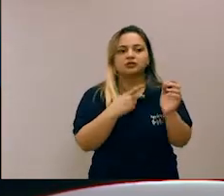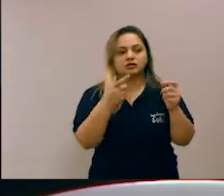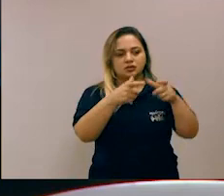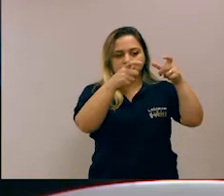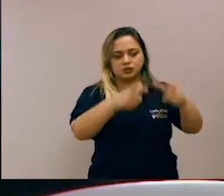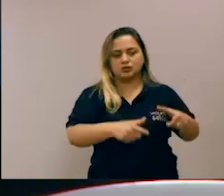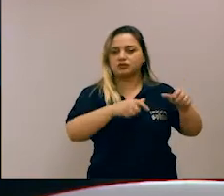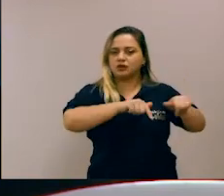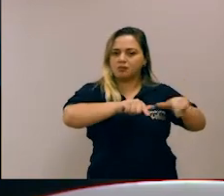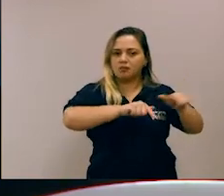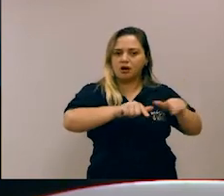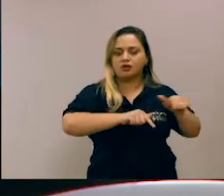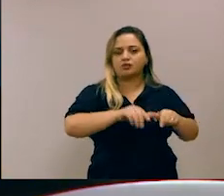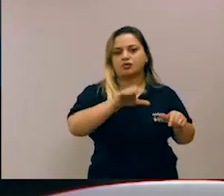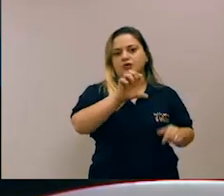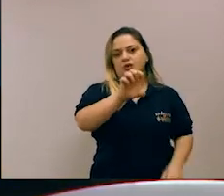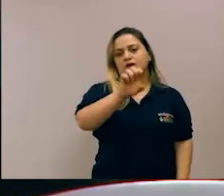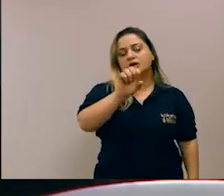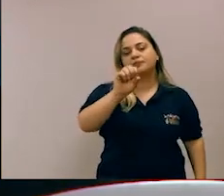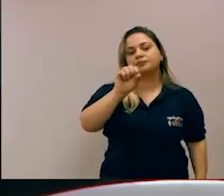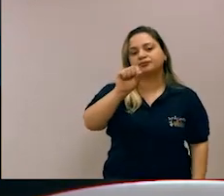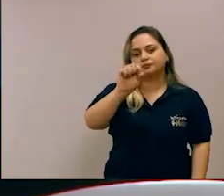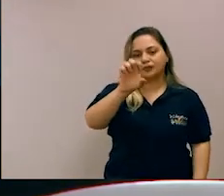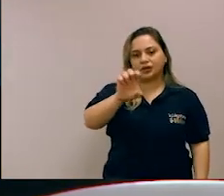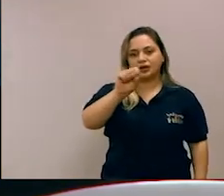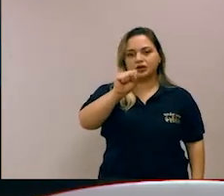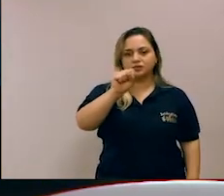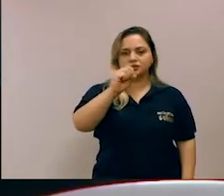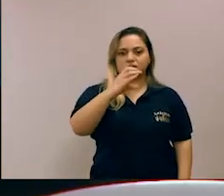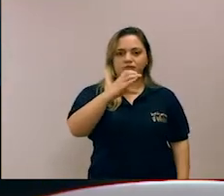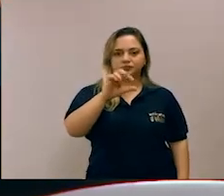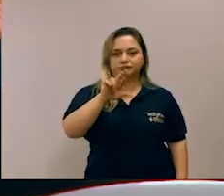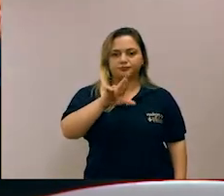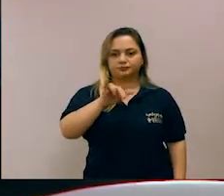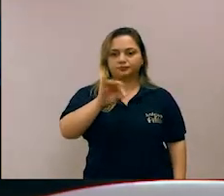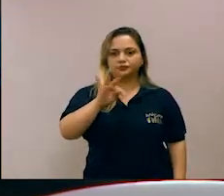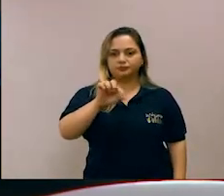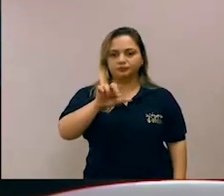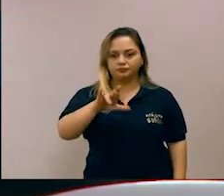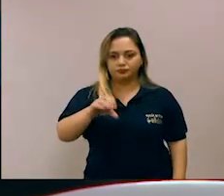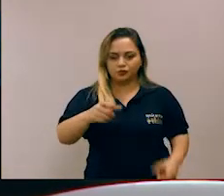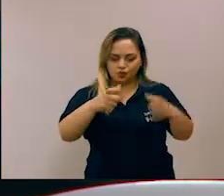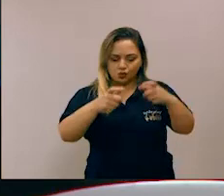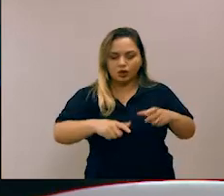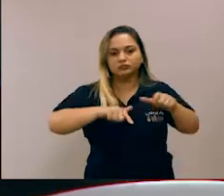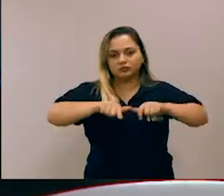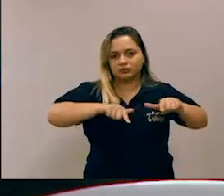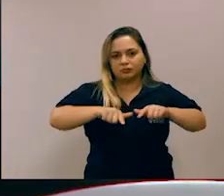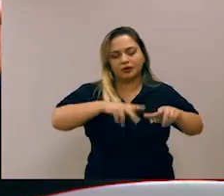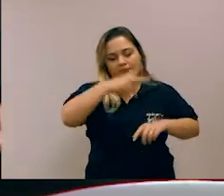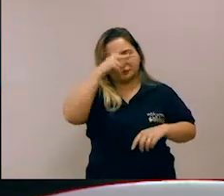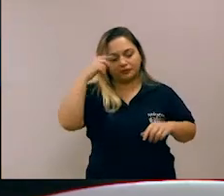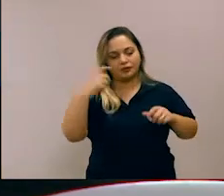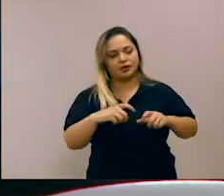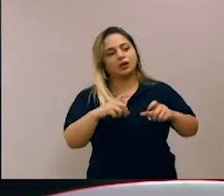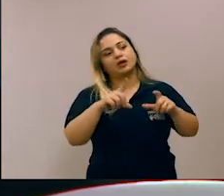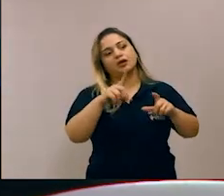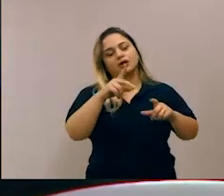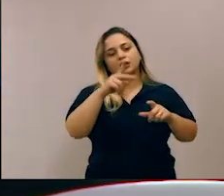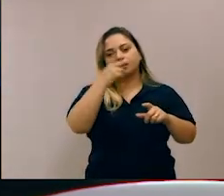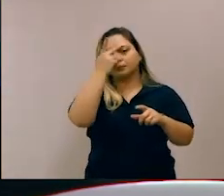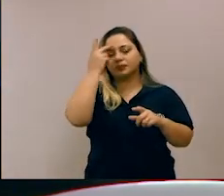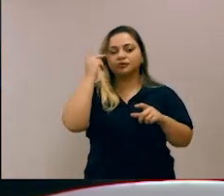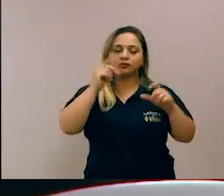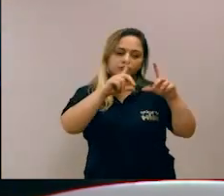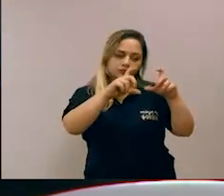offices, civil servants in their offices, and it's interesting to see that then, in that time, we could